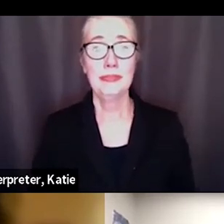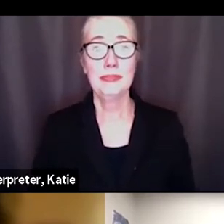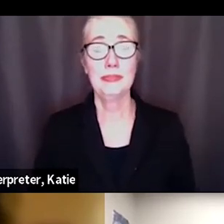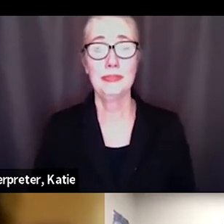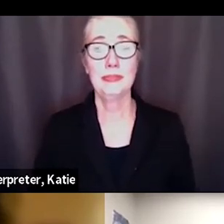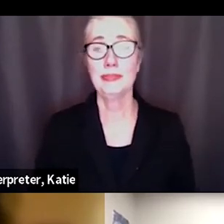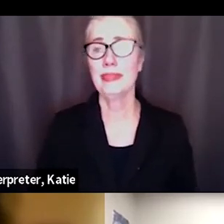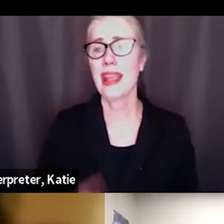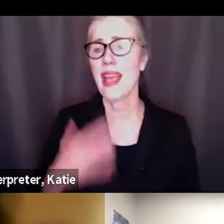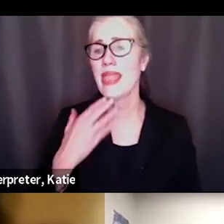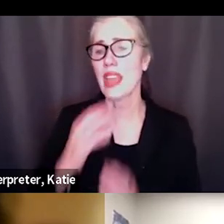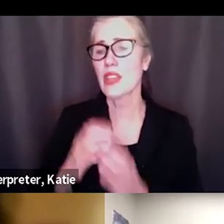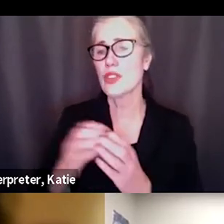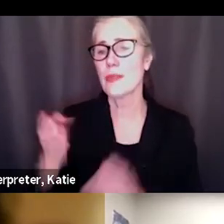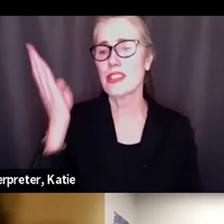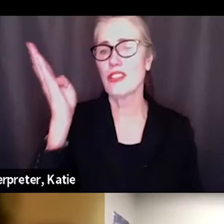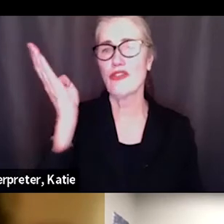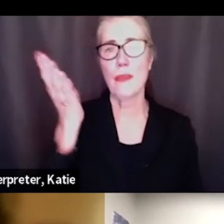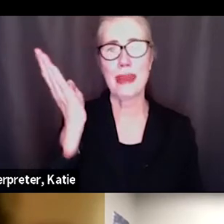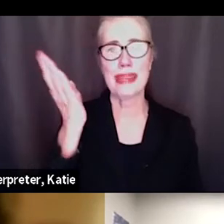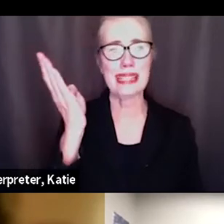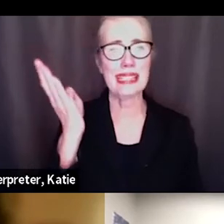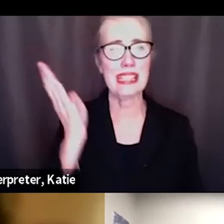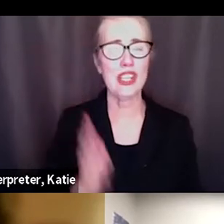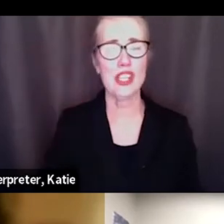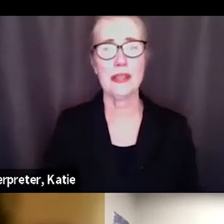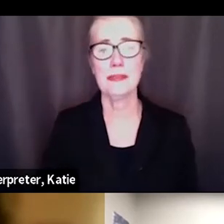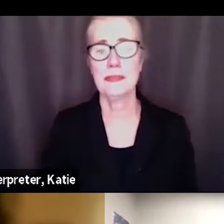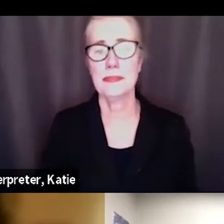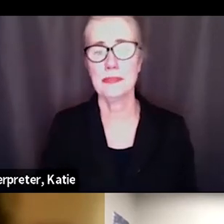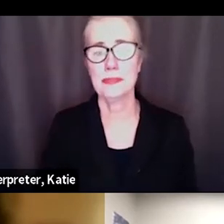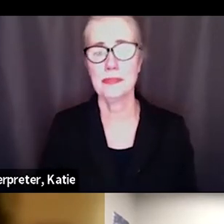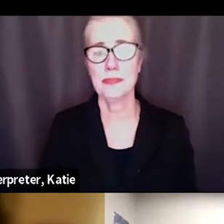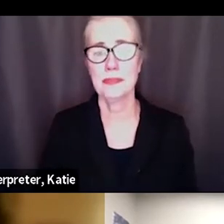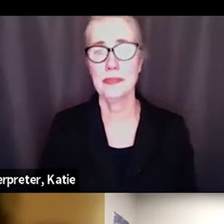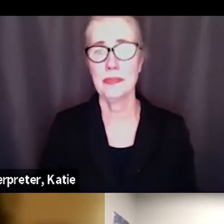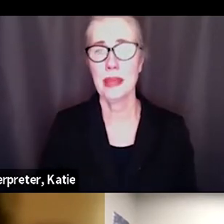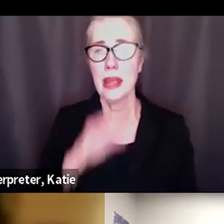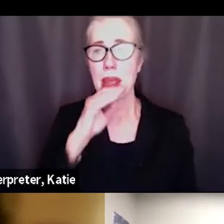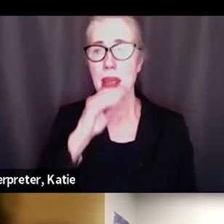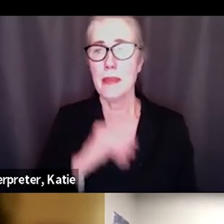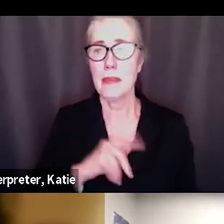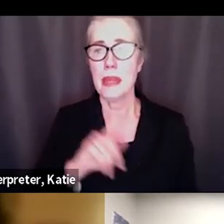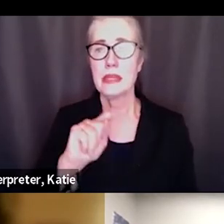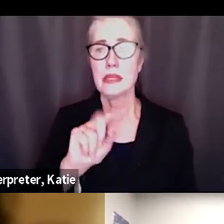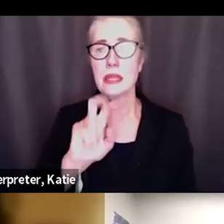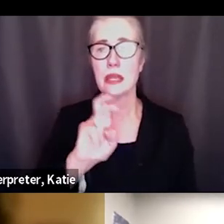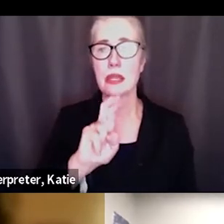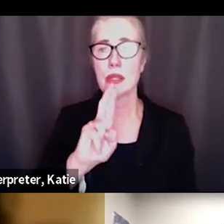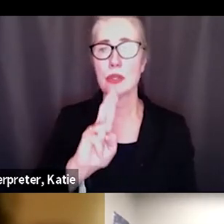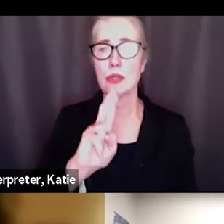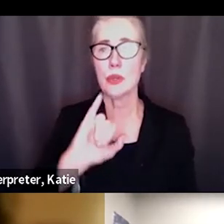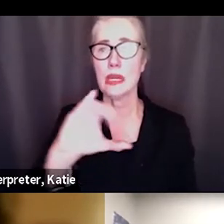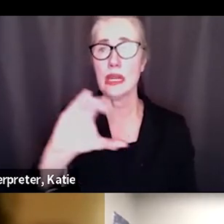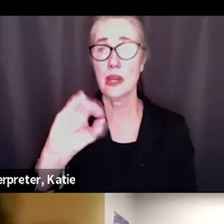thank you so much for your presentation miss trujillo do we have any public comment on this item